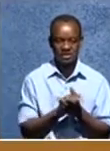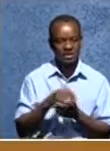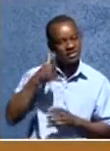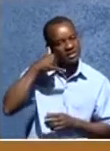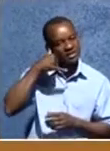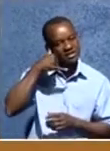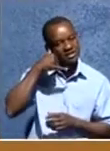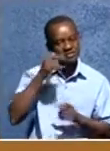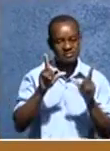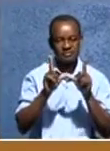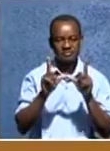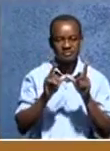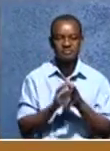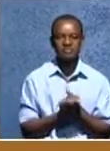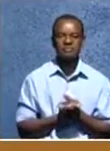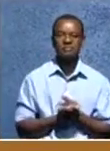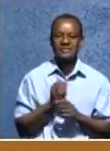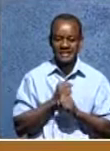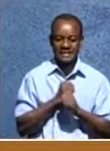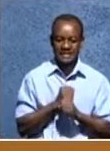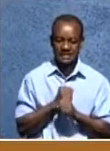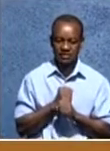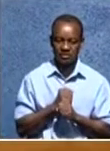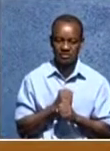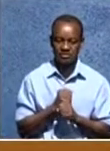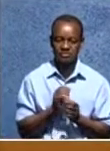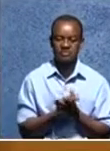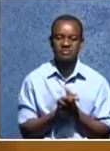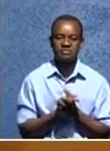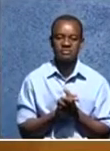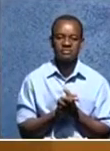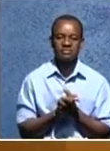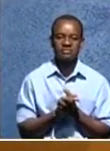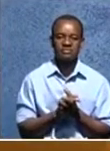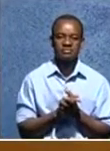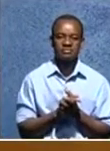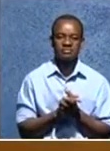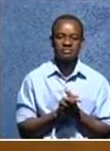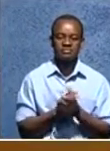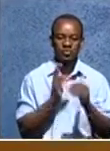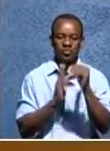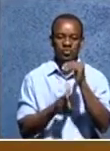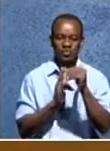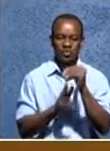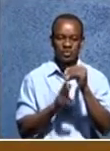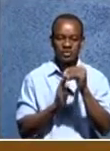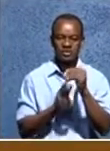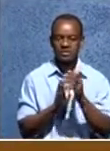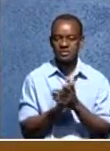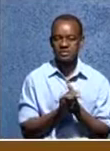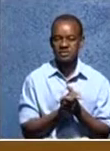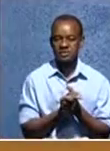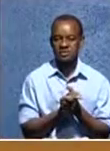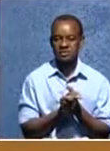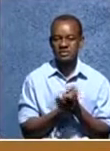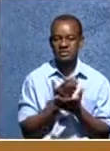There is much value in networking, whereas you come to the Namibia Tourism Expo not knowing what is on